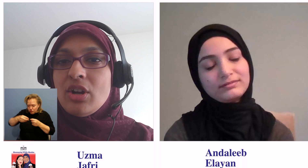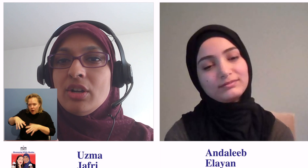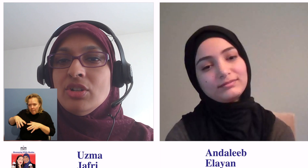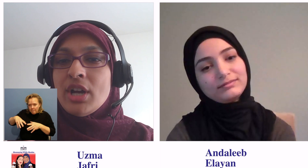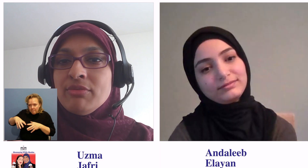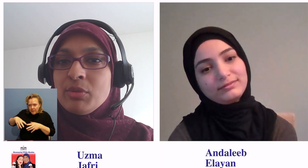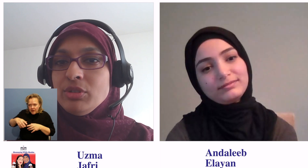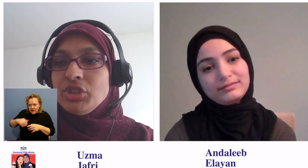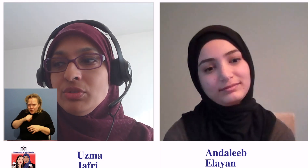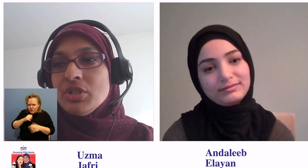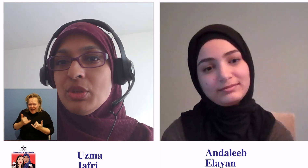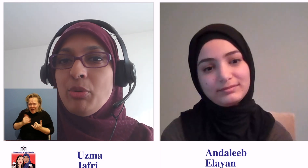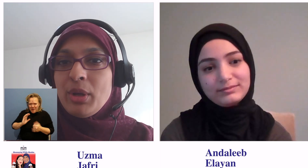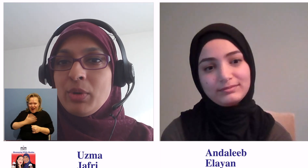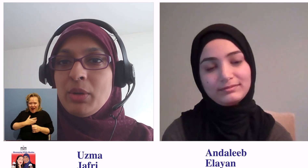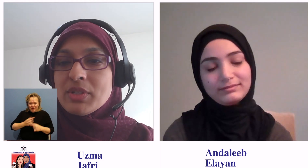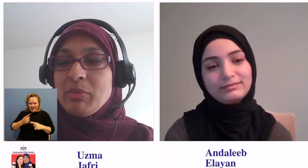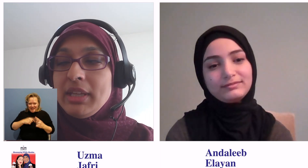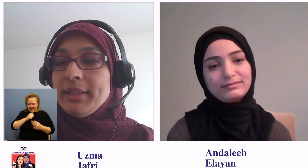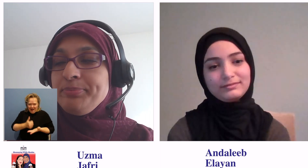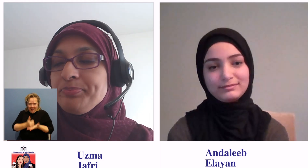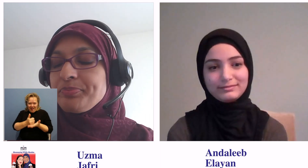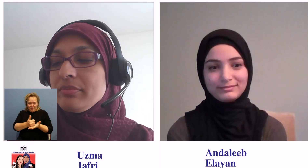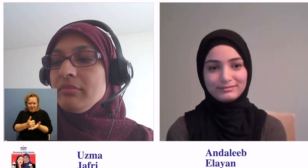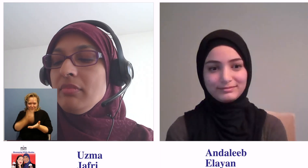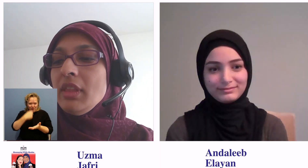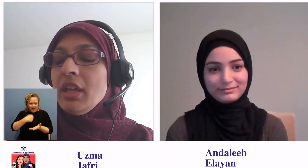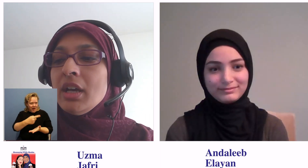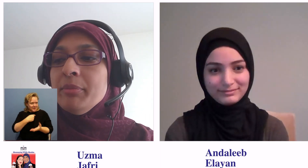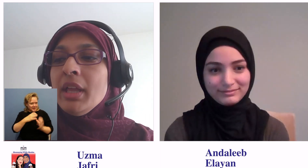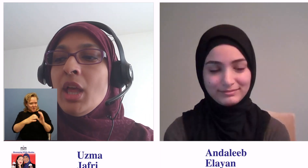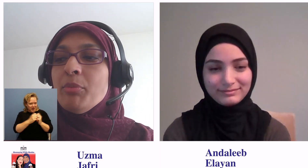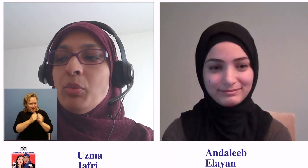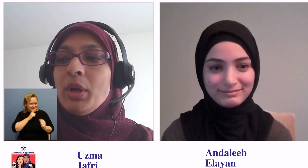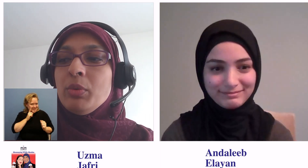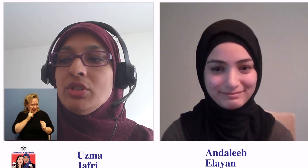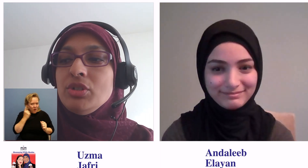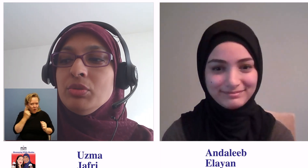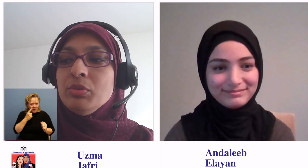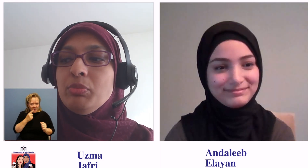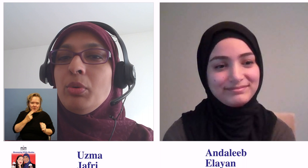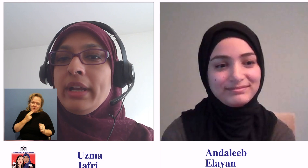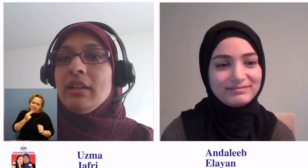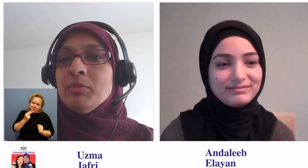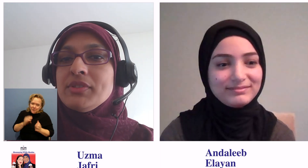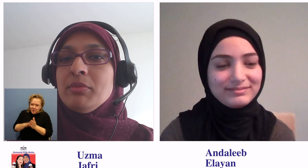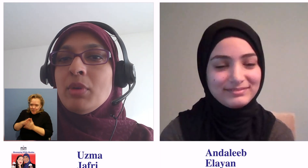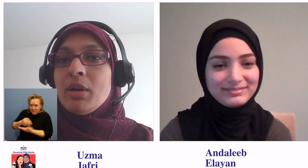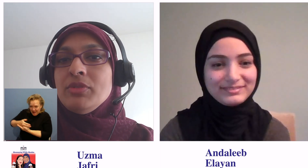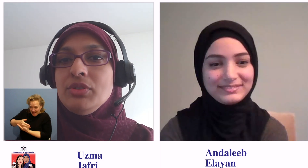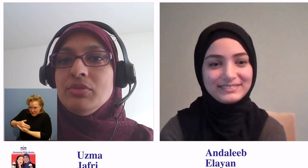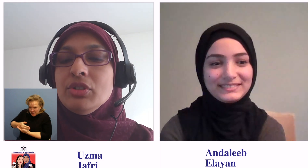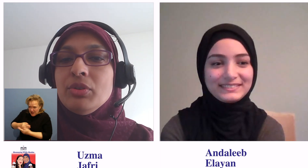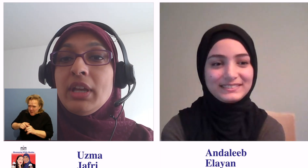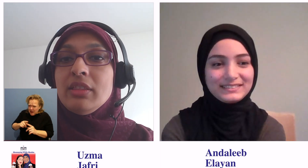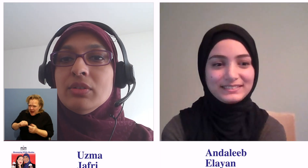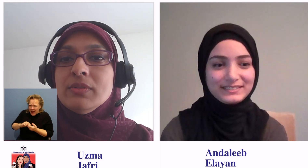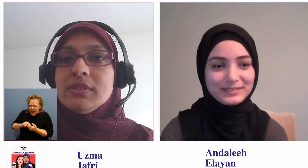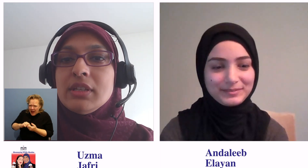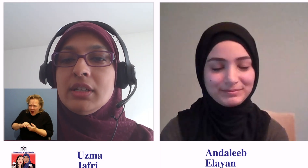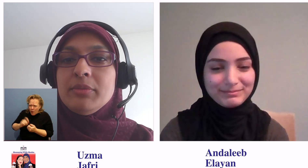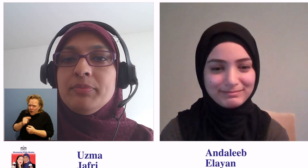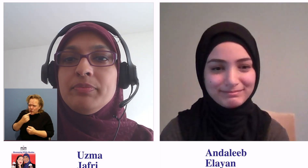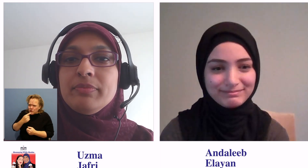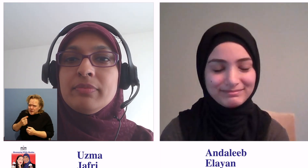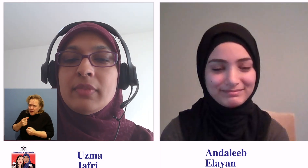just to get our nonverbal children to the point where they were speaking. Um, but where would you point a Muslim mom to, to go get